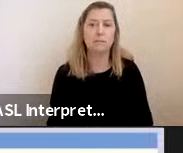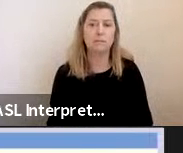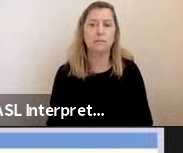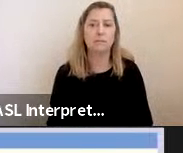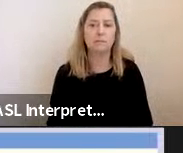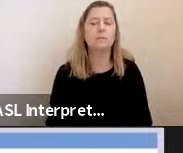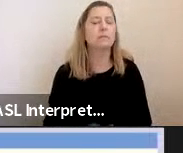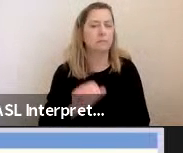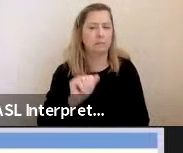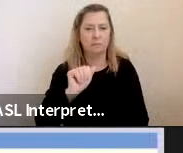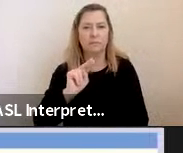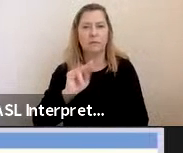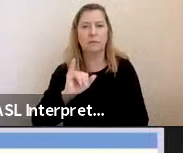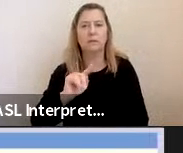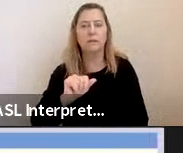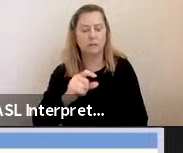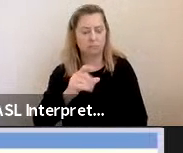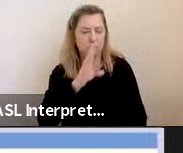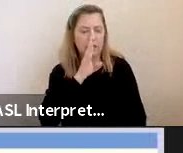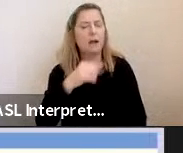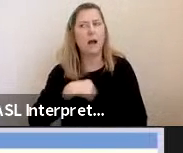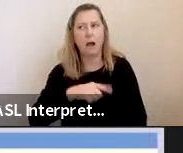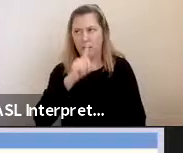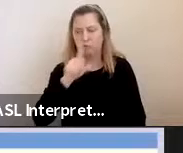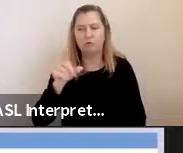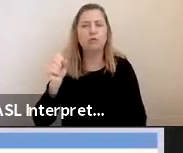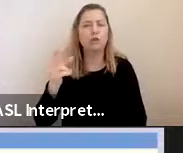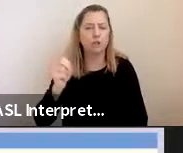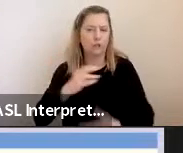Yes, I'm sure she'd be willing to do that.